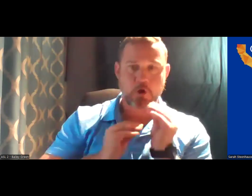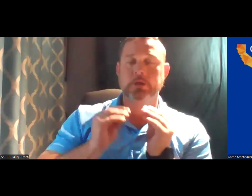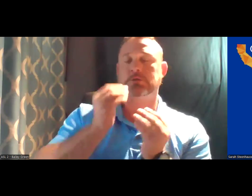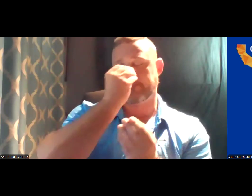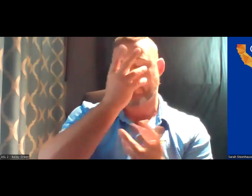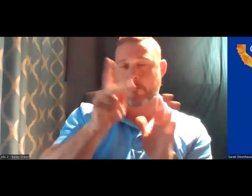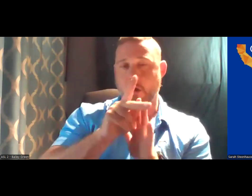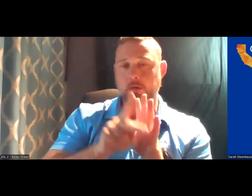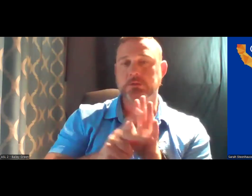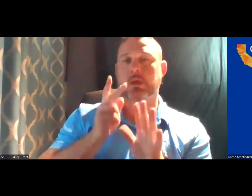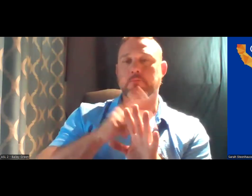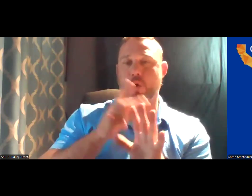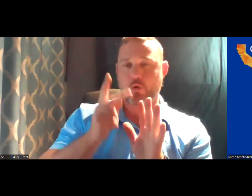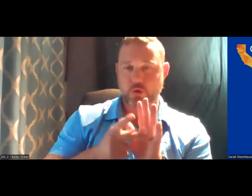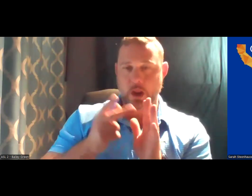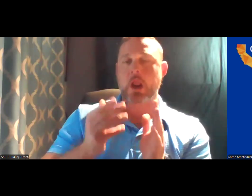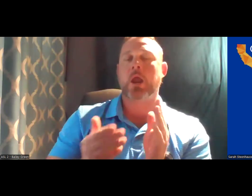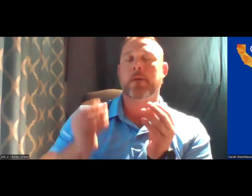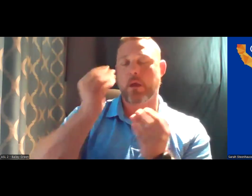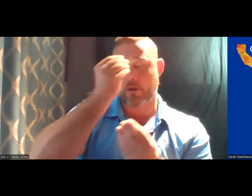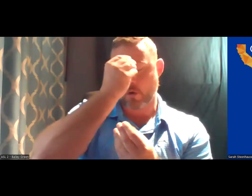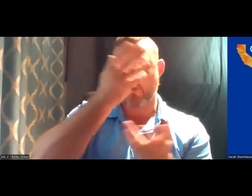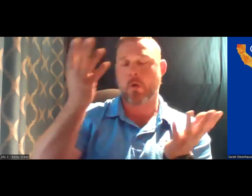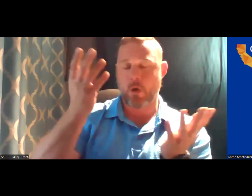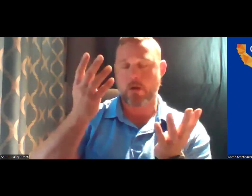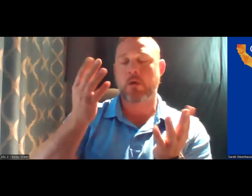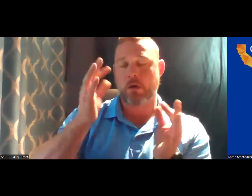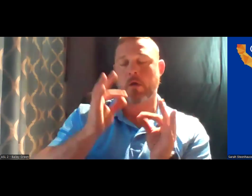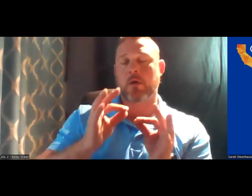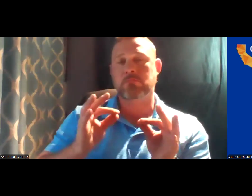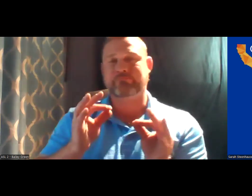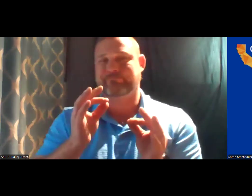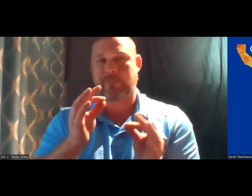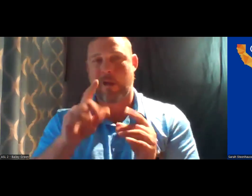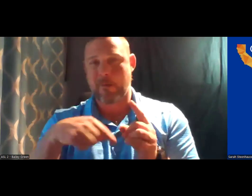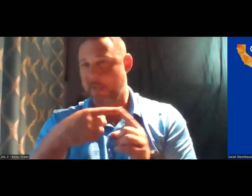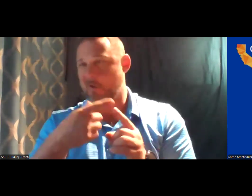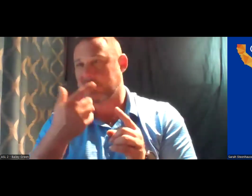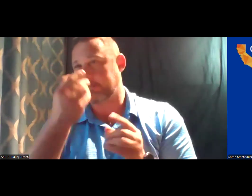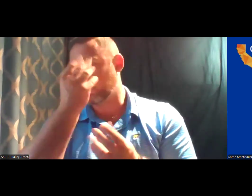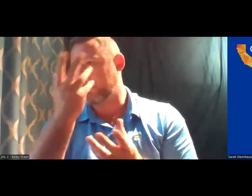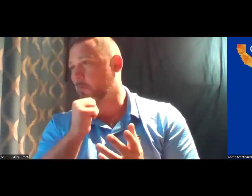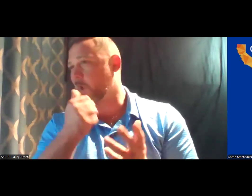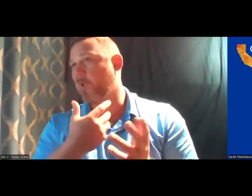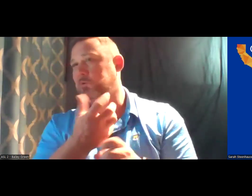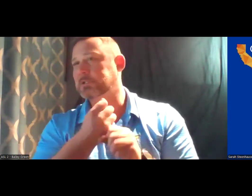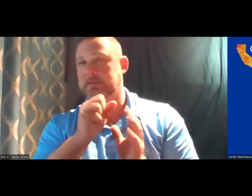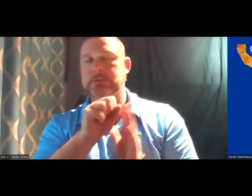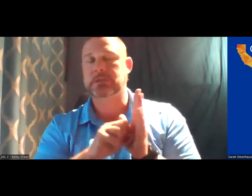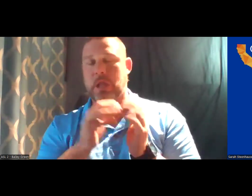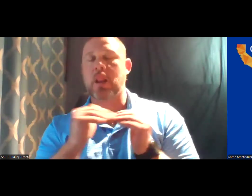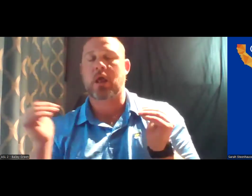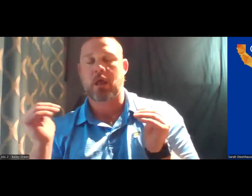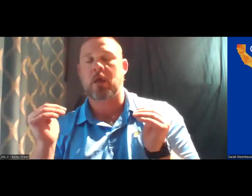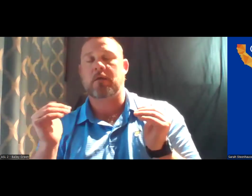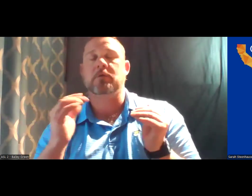inform program, to raise awareness about issues that we might not hear about at the state level. This is also something that's really critical to